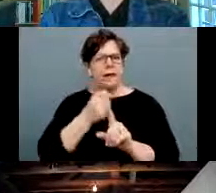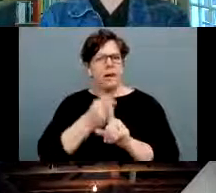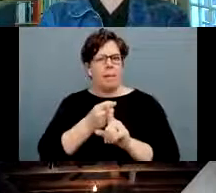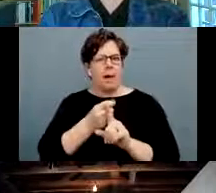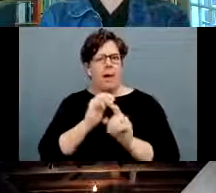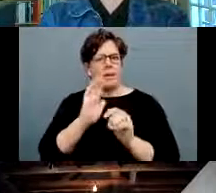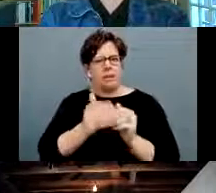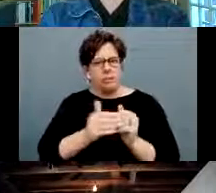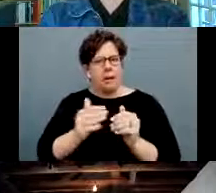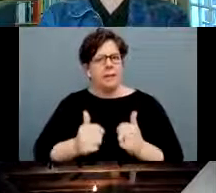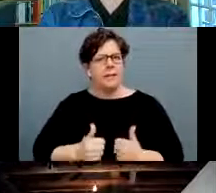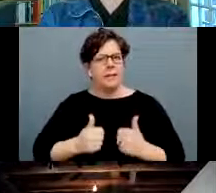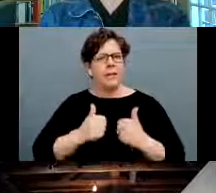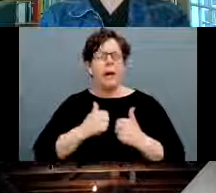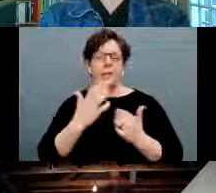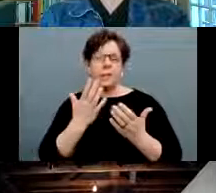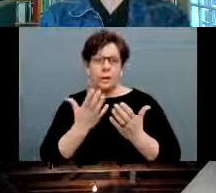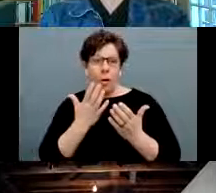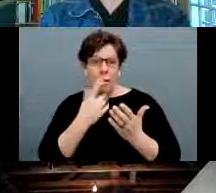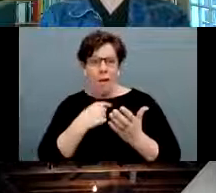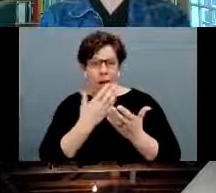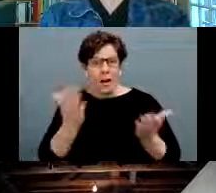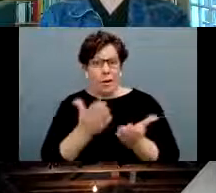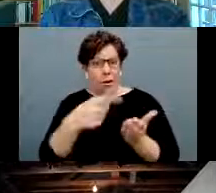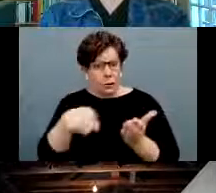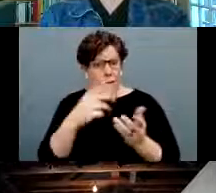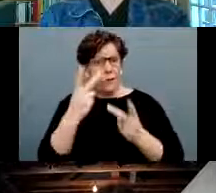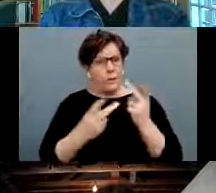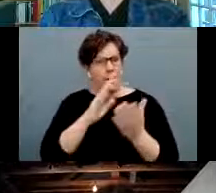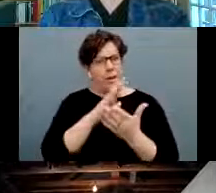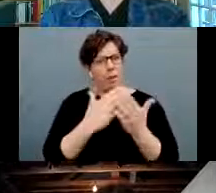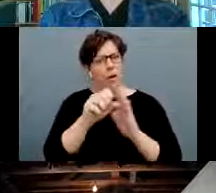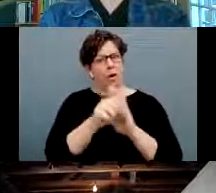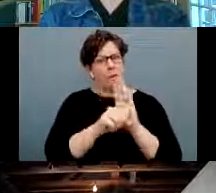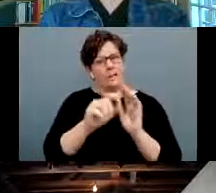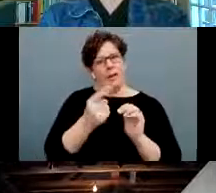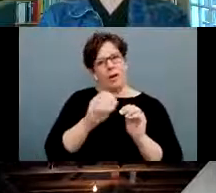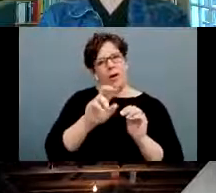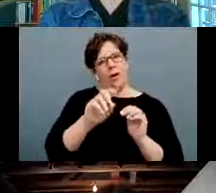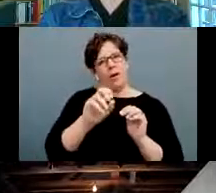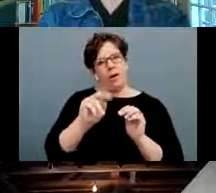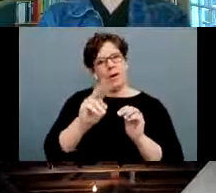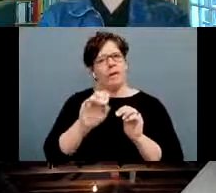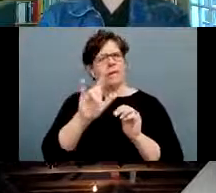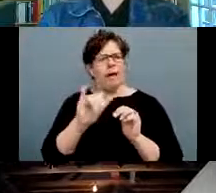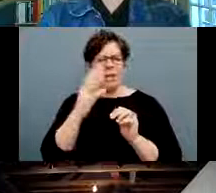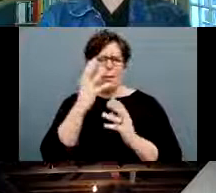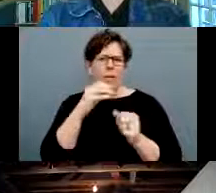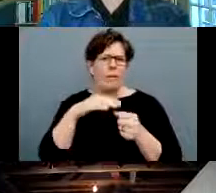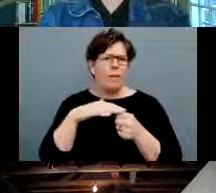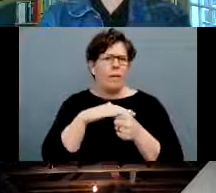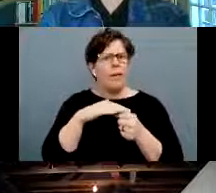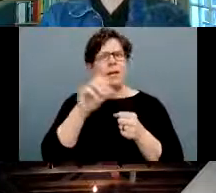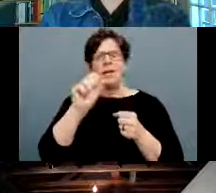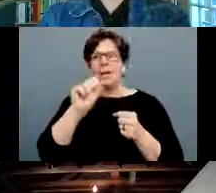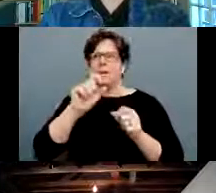lives. So I'd urge you to take a trip into this part of the state to immerse yourself not just in the beauty of the region, but to better